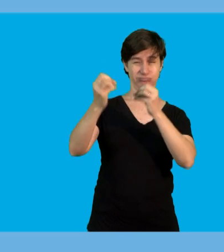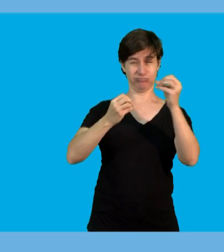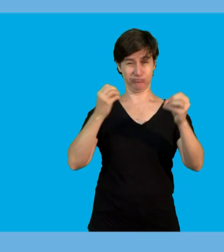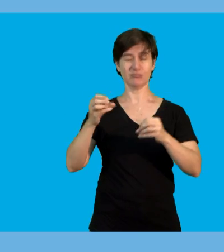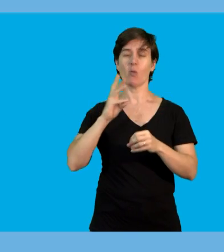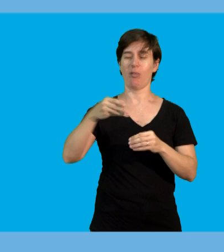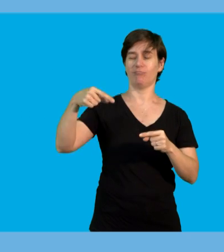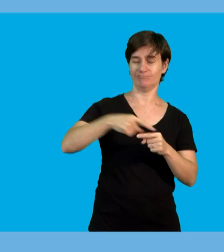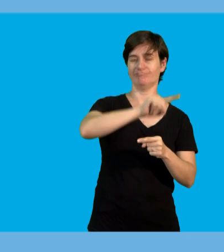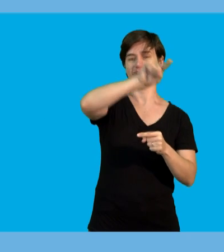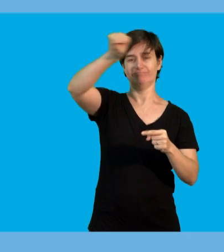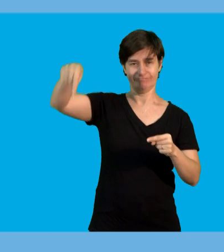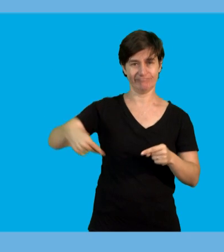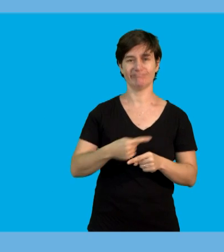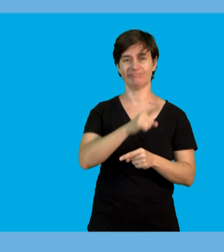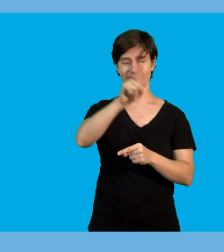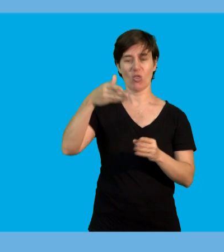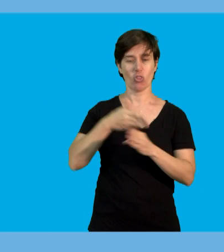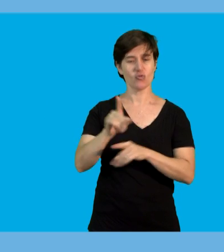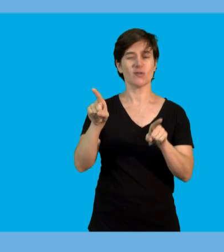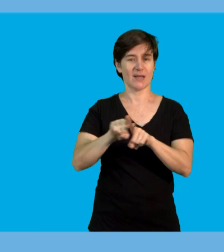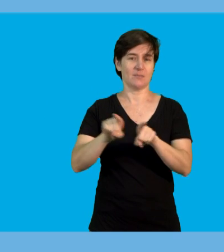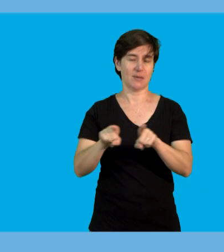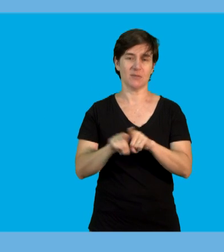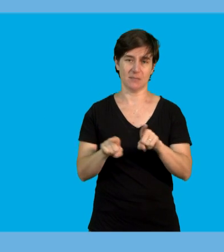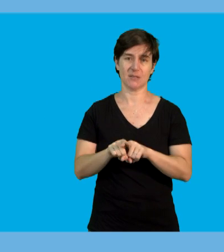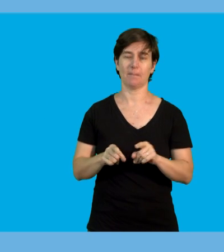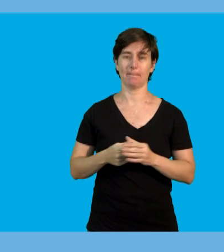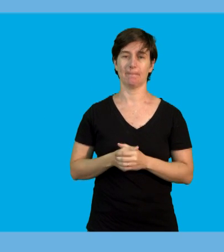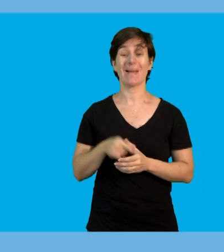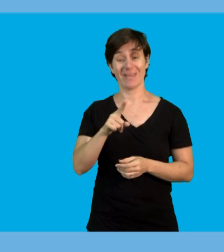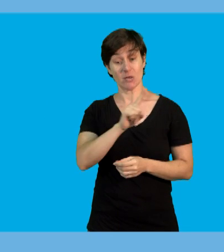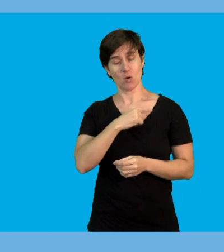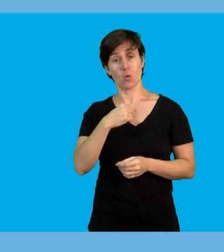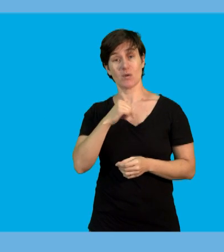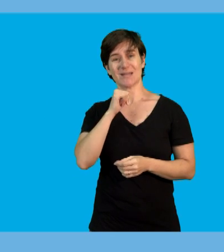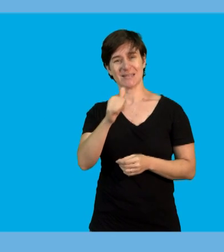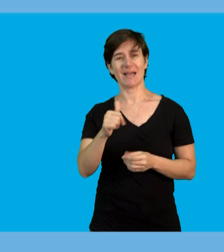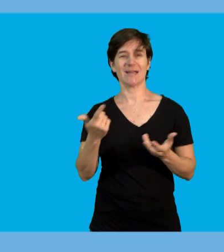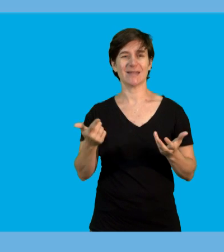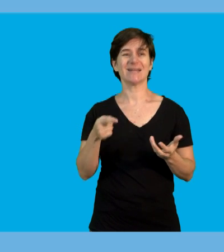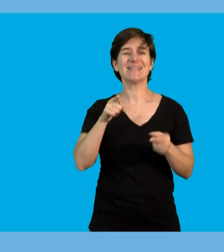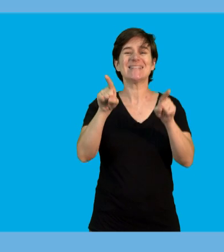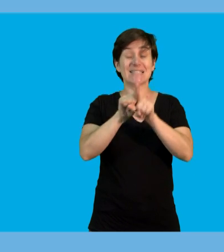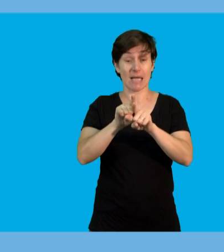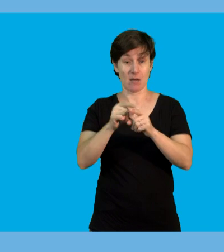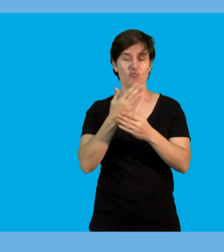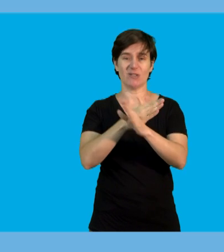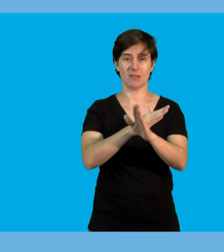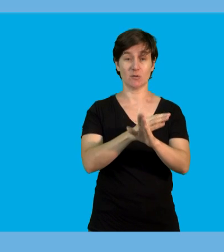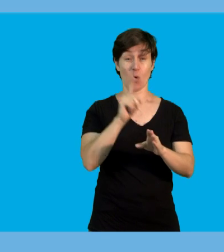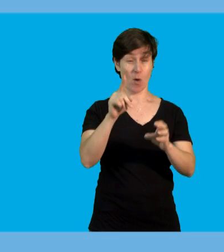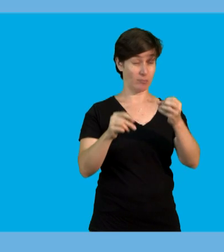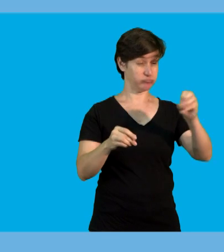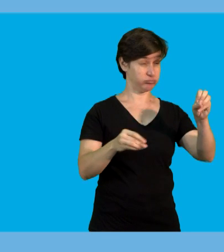electrons following through on that path will experience that resistance, which is why we're saying that they are going to experience the